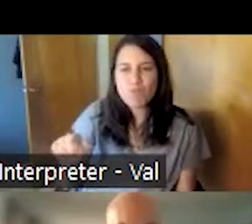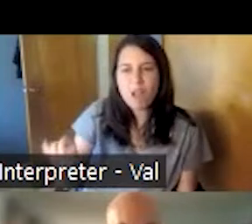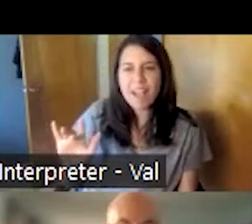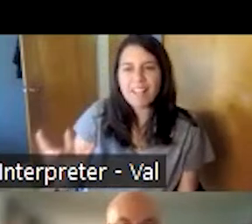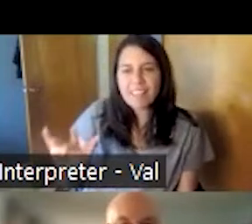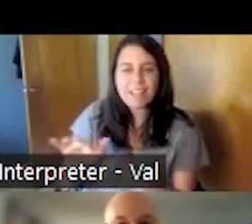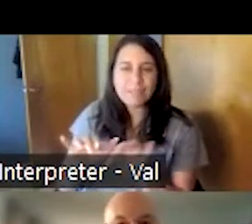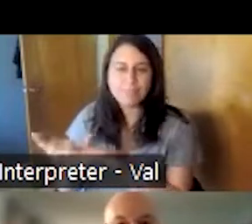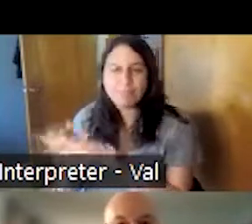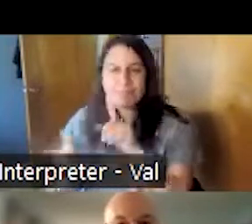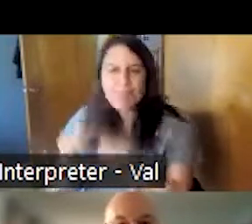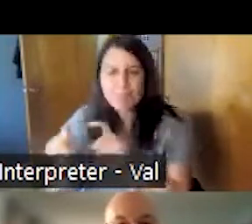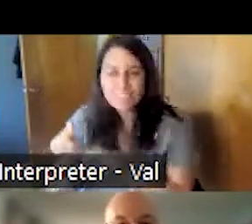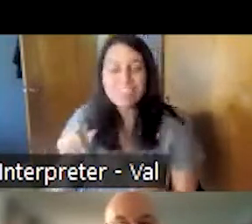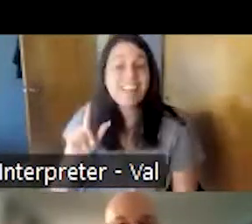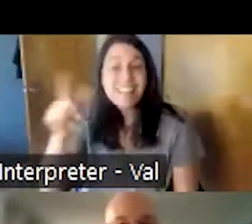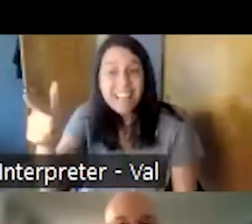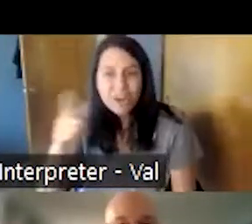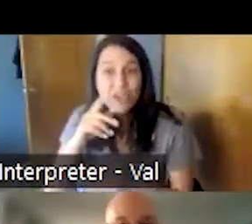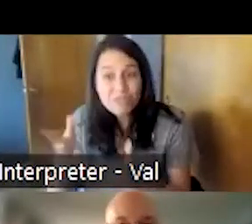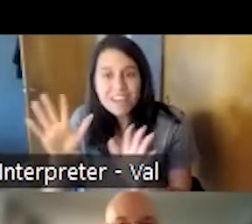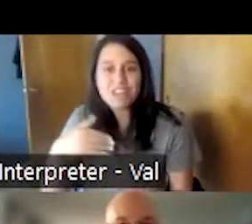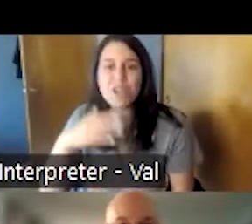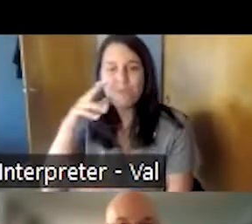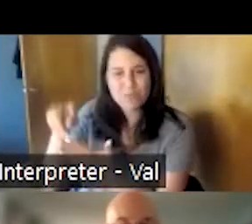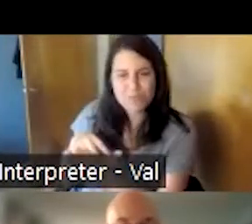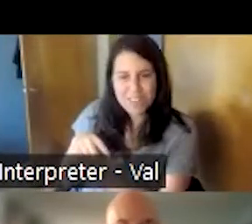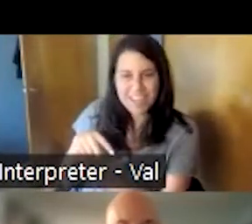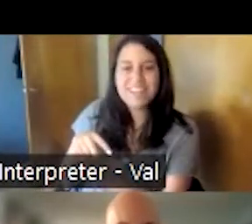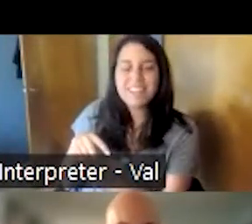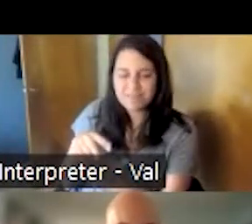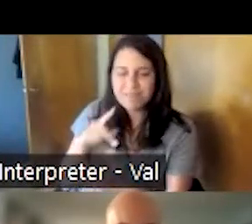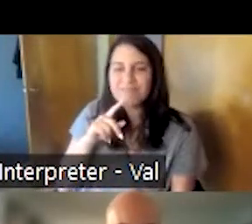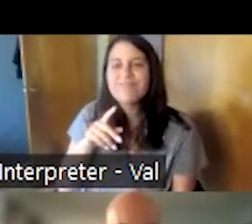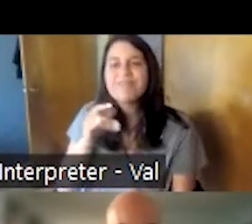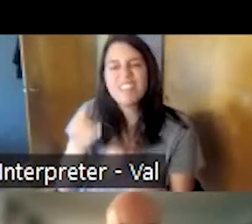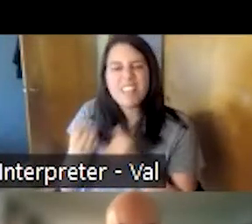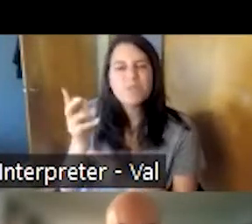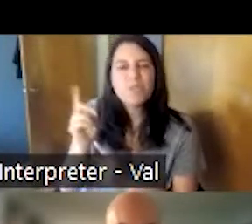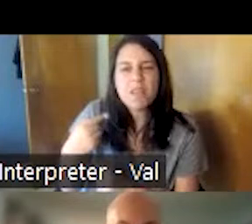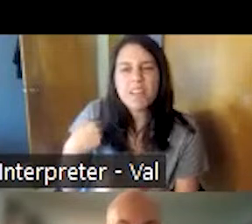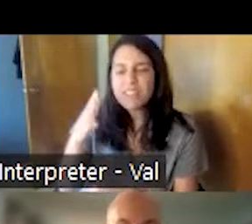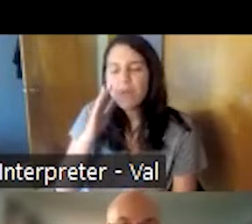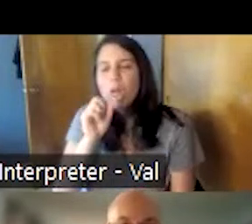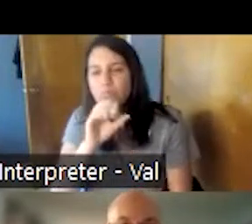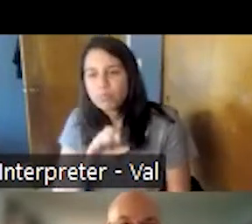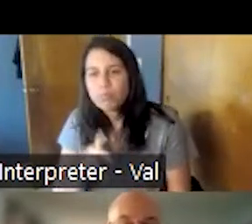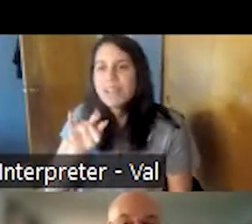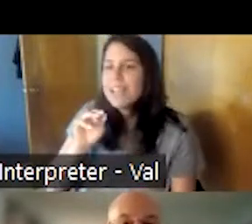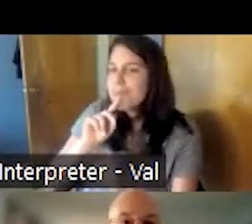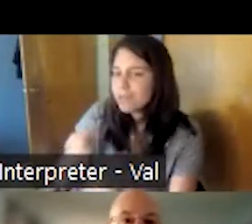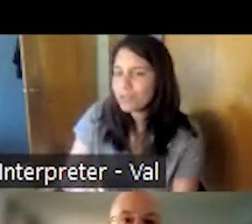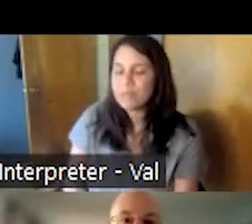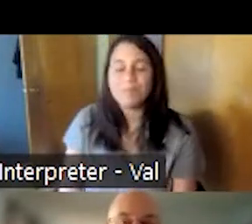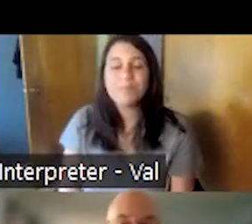screen, and I'll read those to Kim at the end of the talk in the last few minutes. Also, it's very